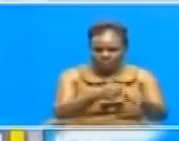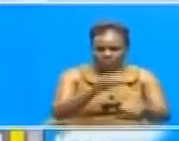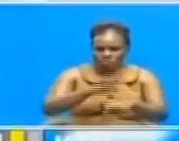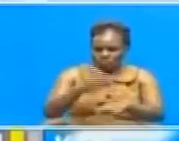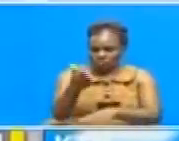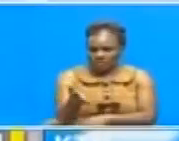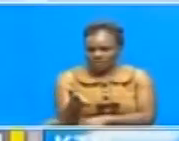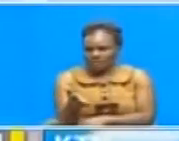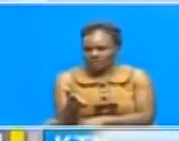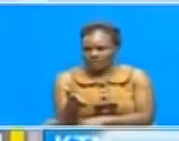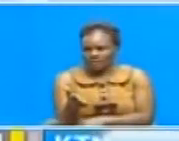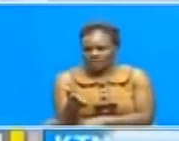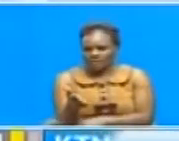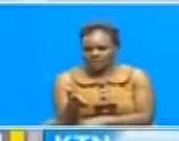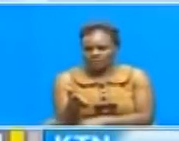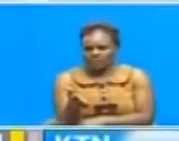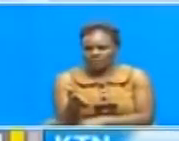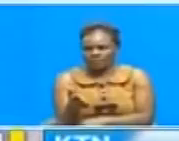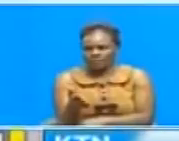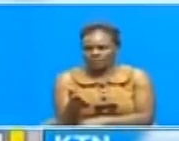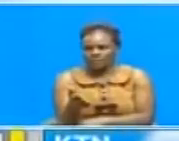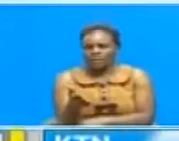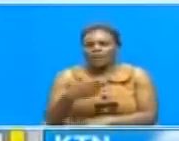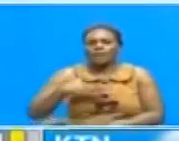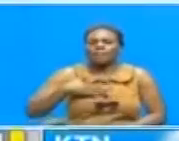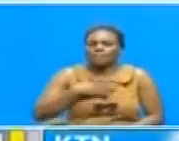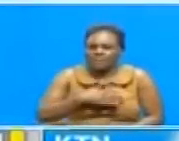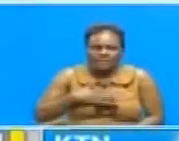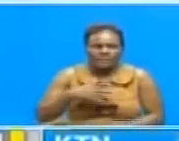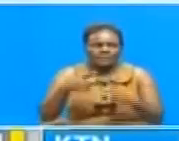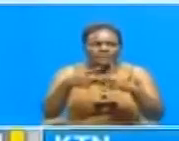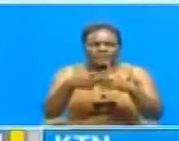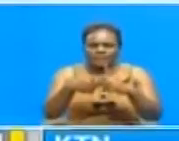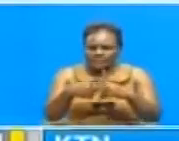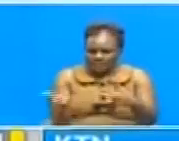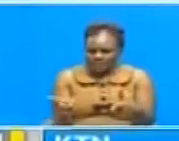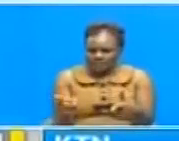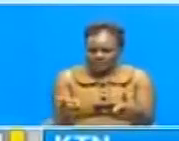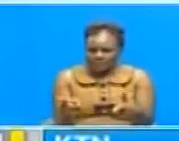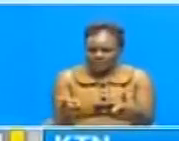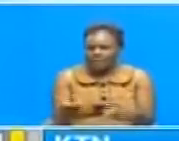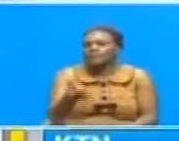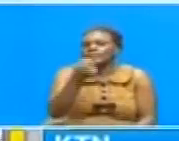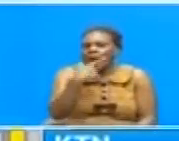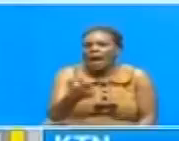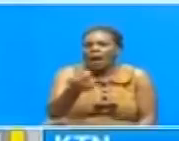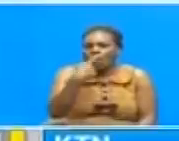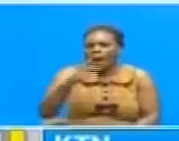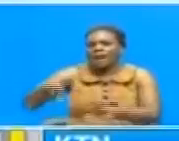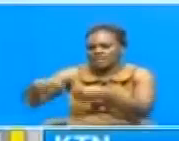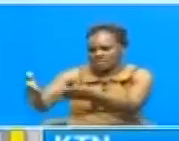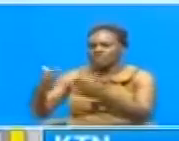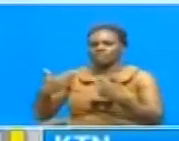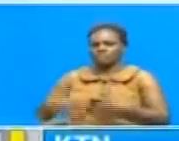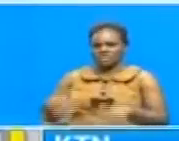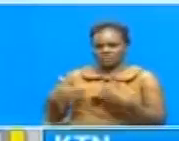bootleg alcoholic beverages, the ones that were there, please now start going for treatment. Get hold of those